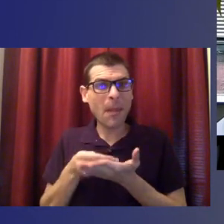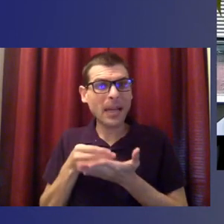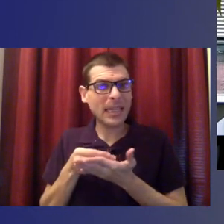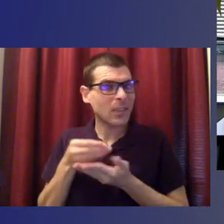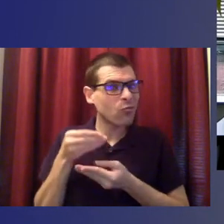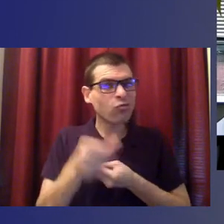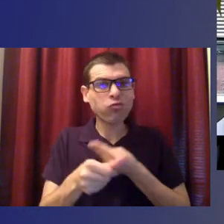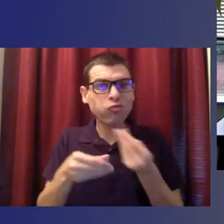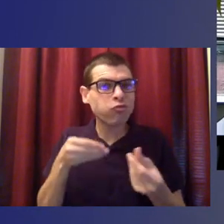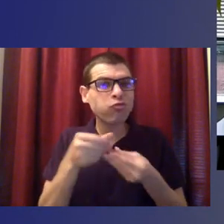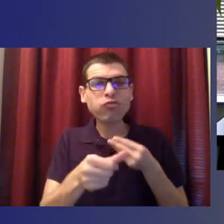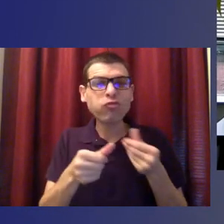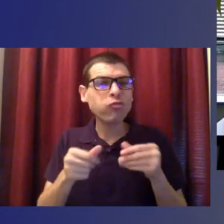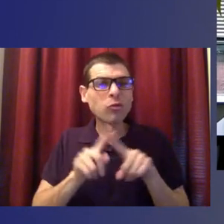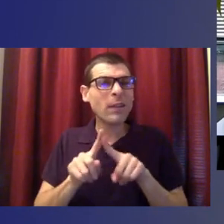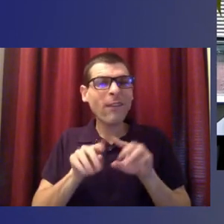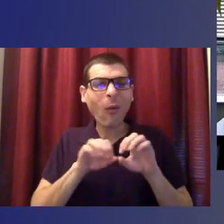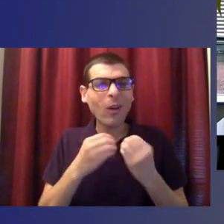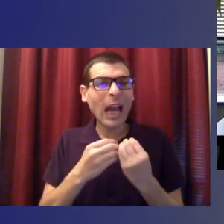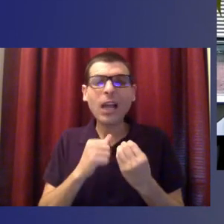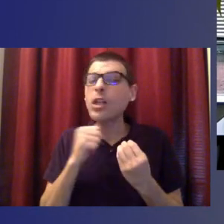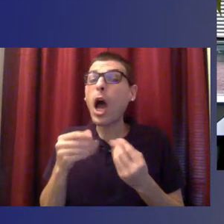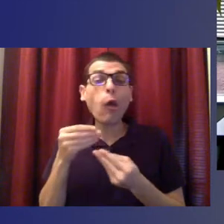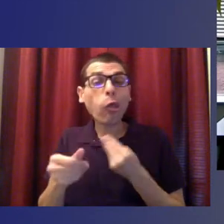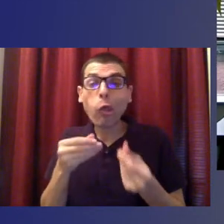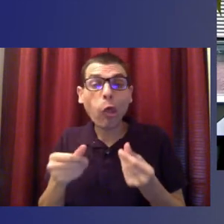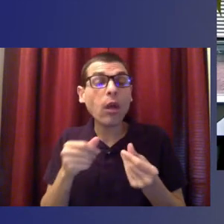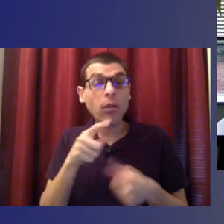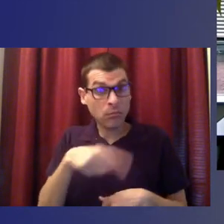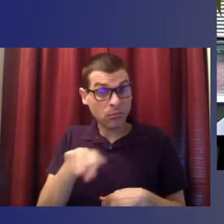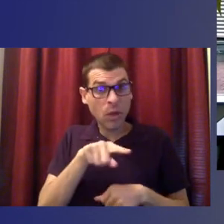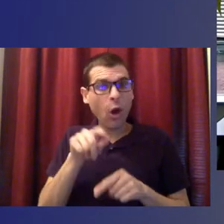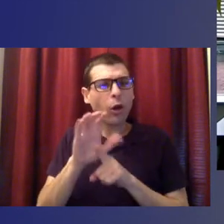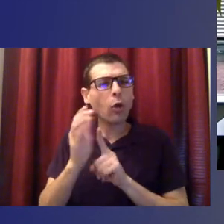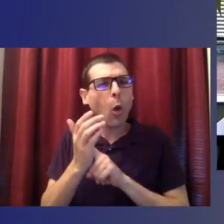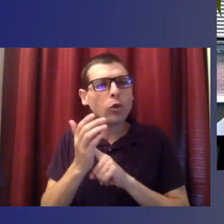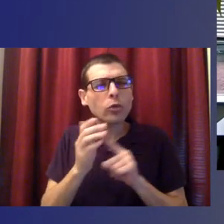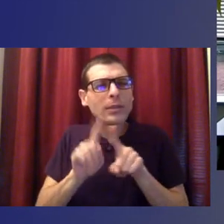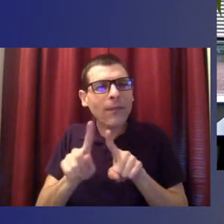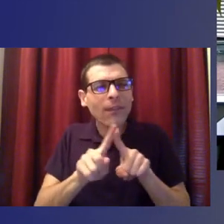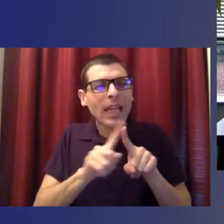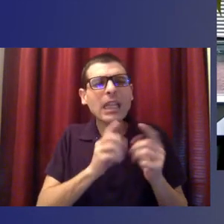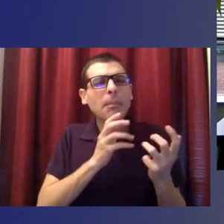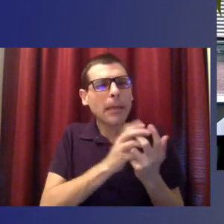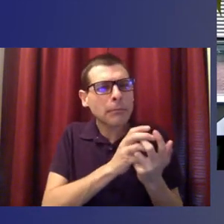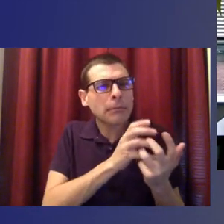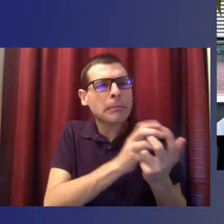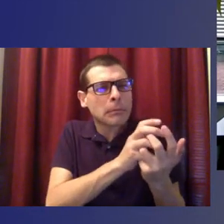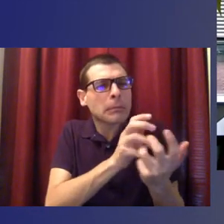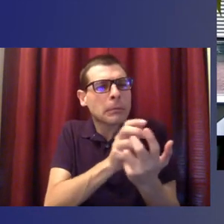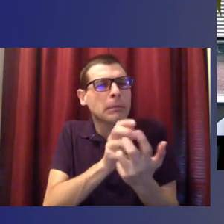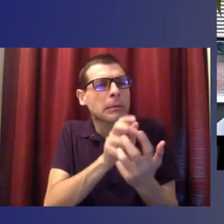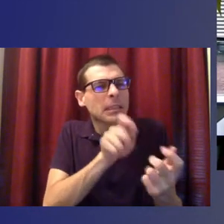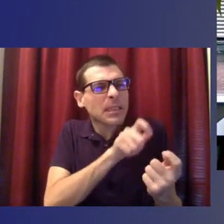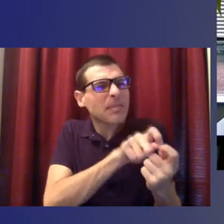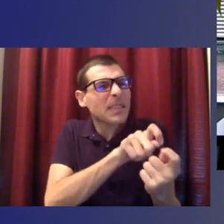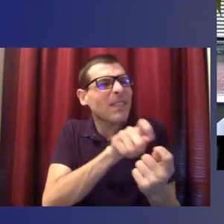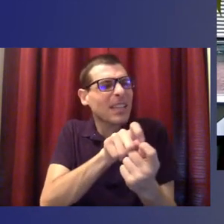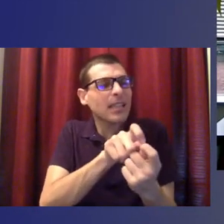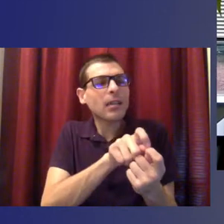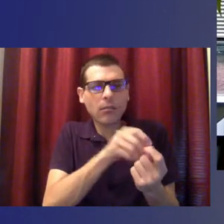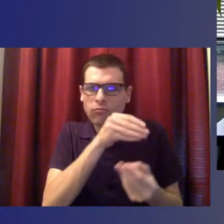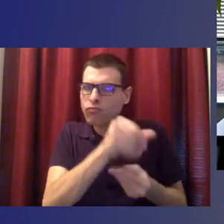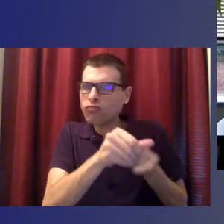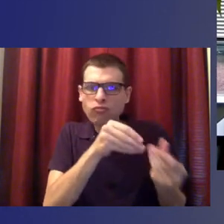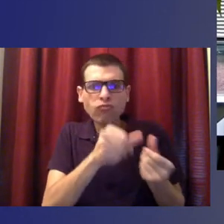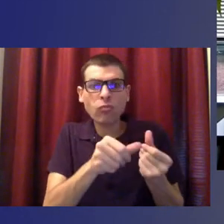specific organizations by about 80%. And we know that those are the organizations that are working on